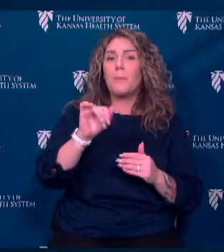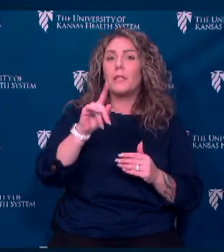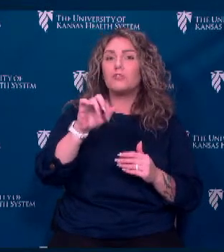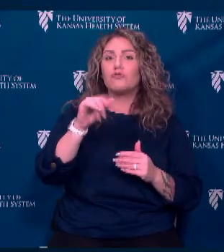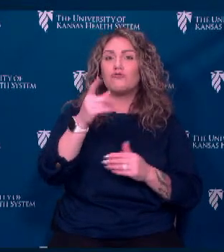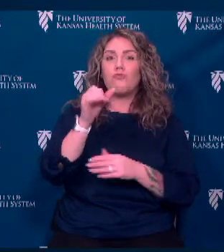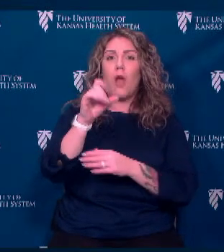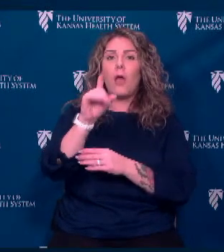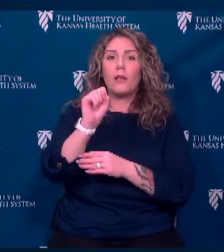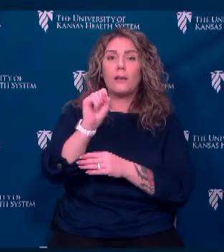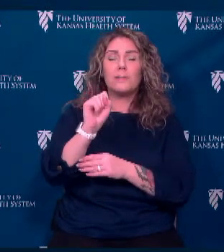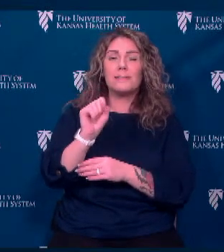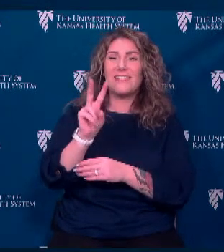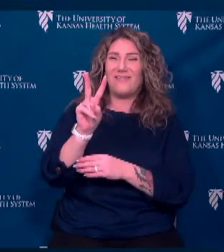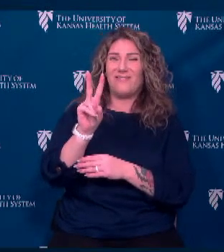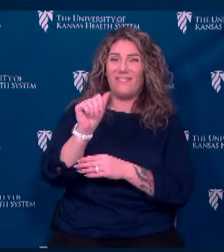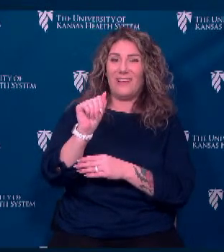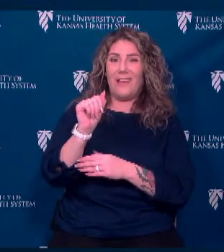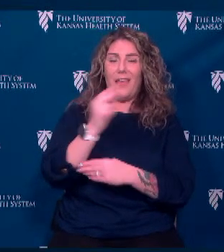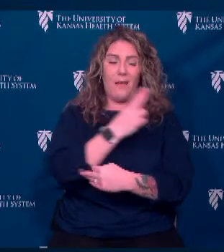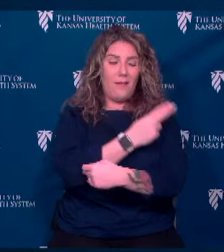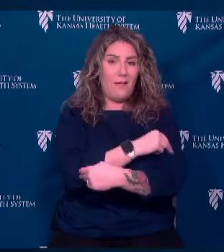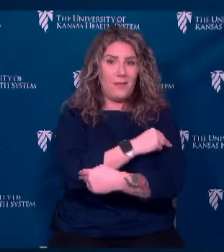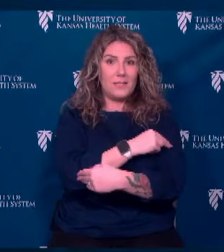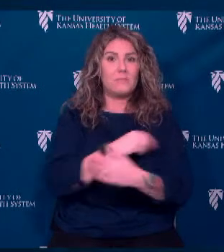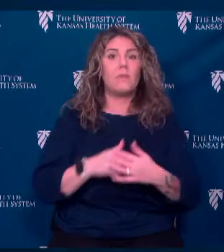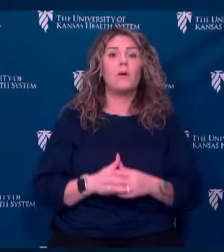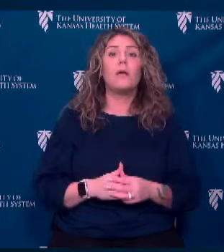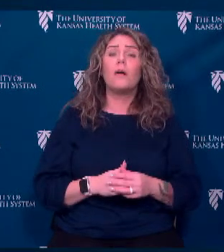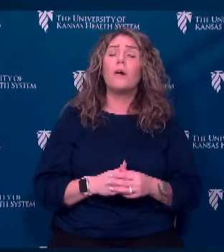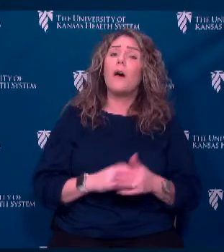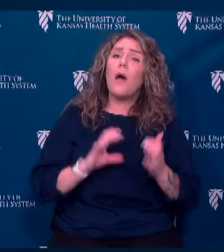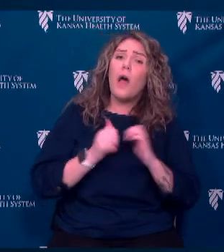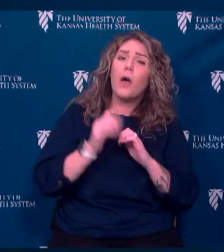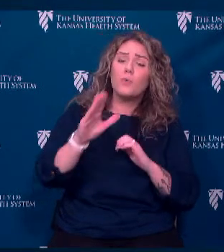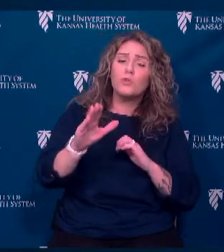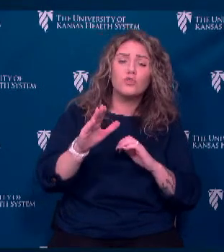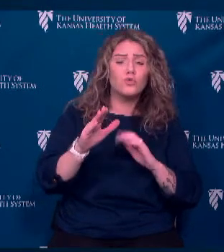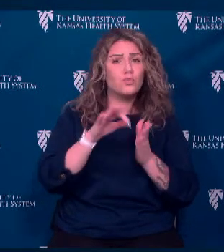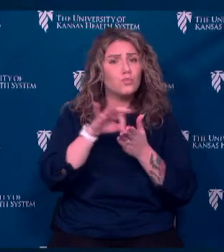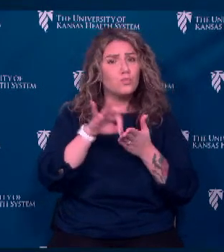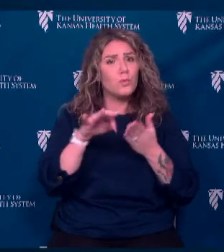Staff at the VA Hospital in Kansas City. Ahmad, how are your COVID counts today?